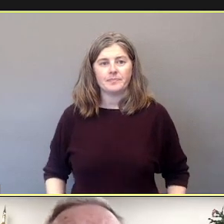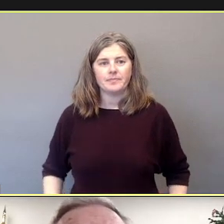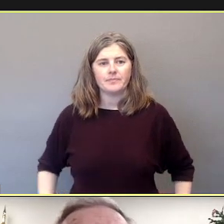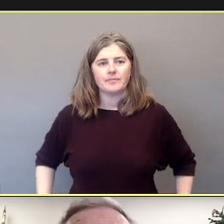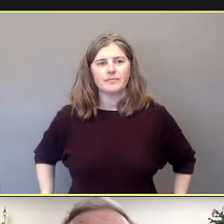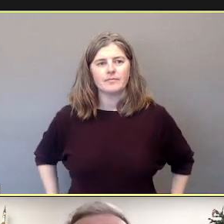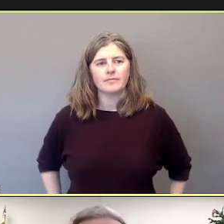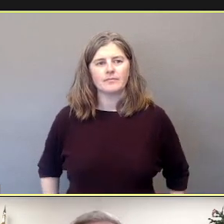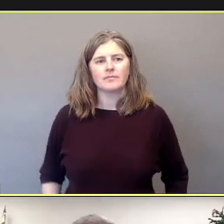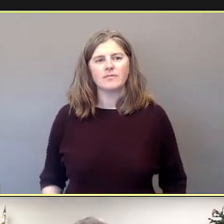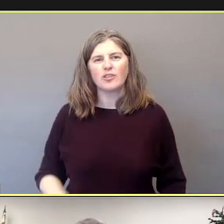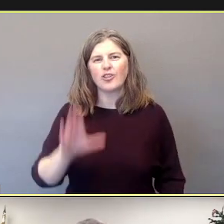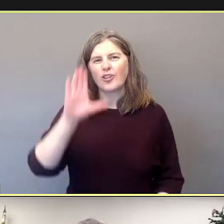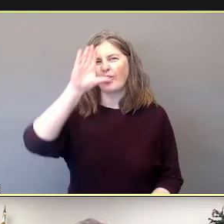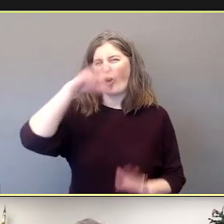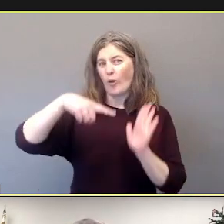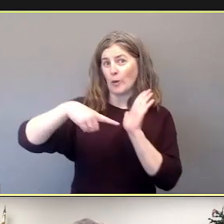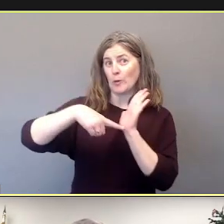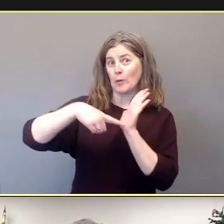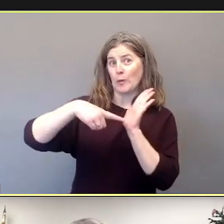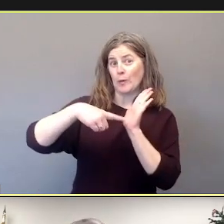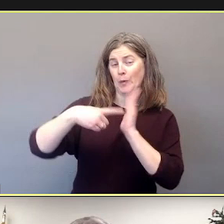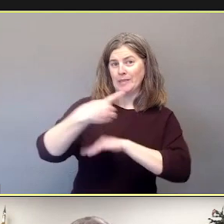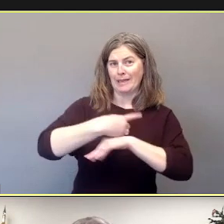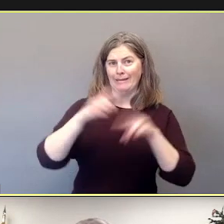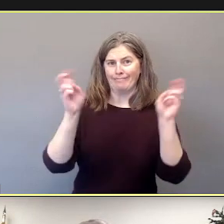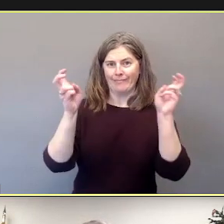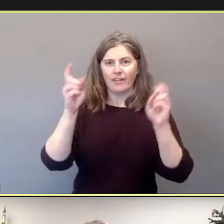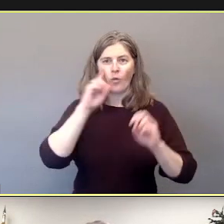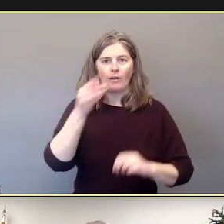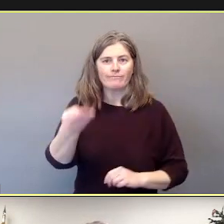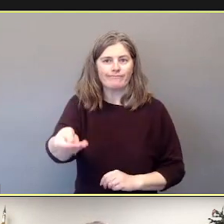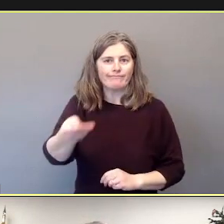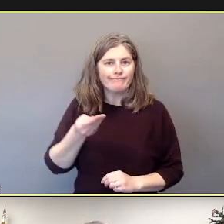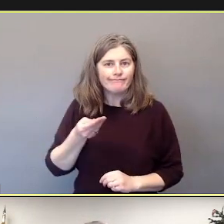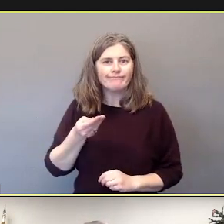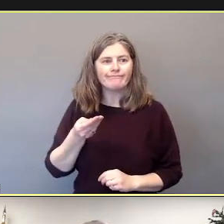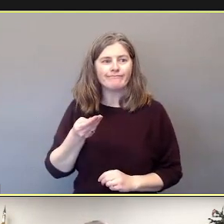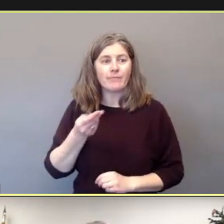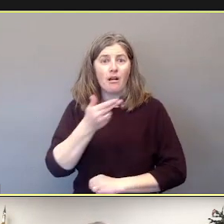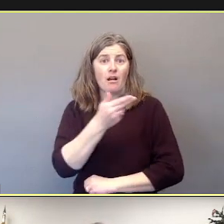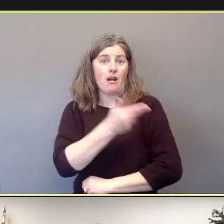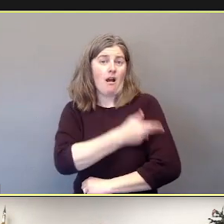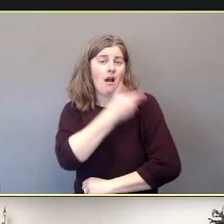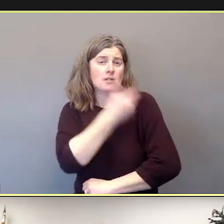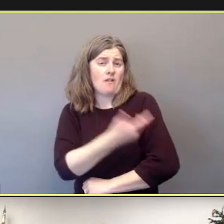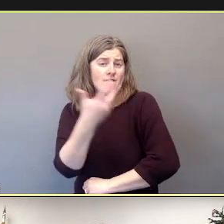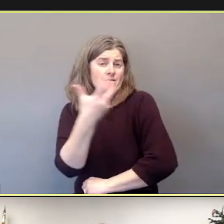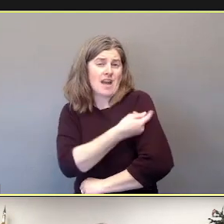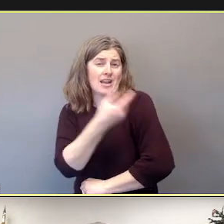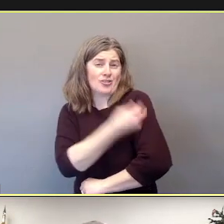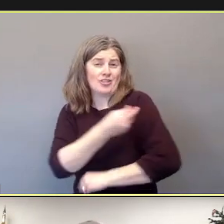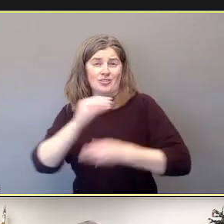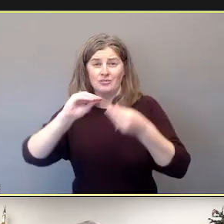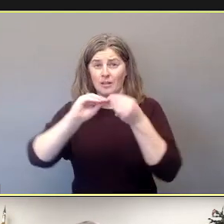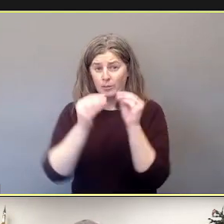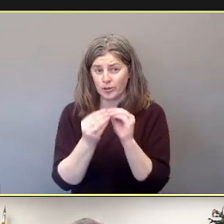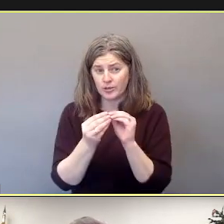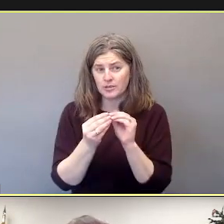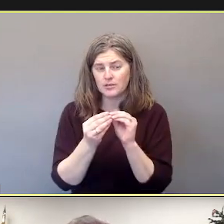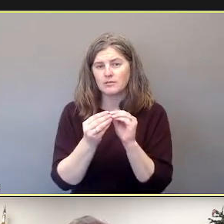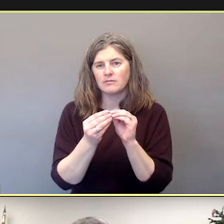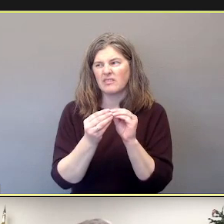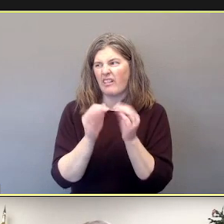The due date for turning in hospital vaccination rates was